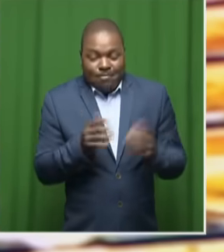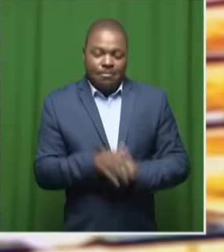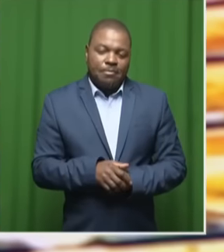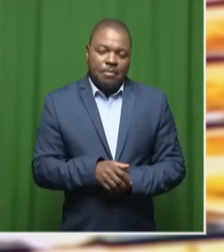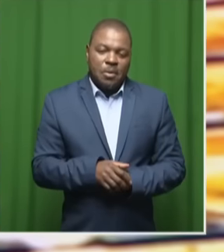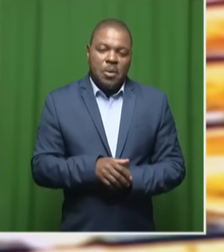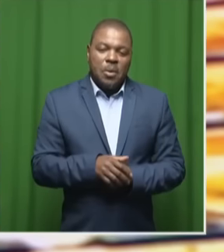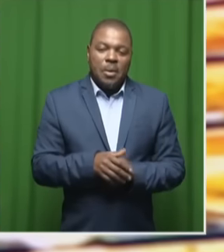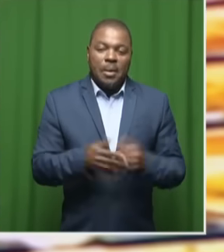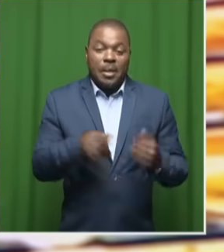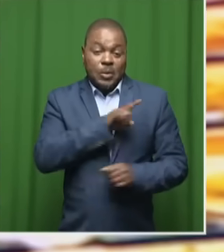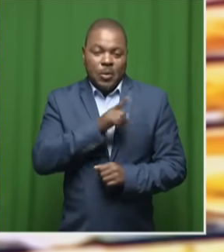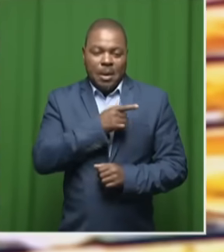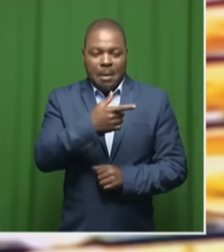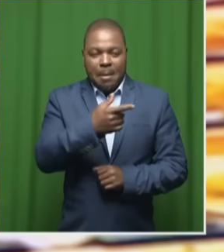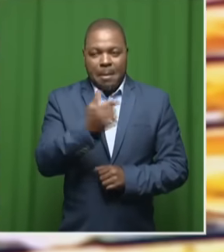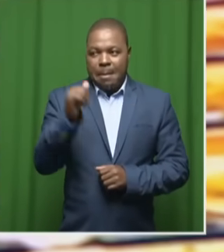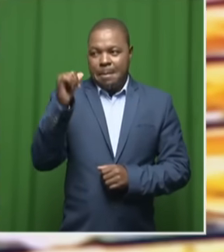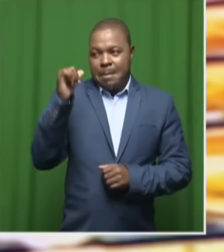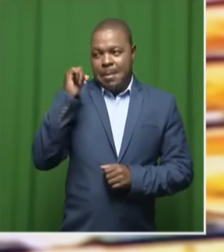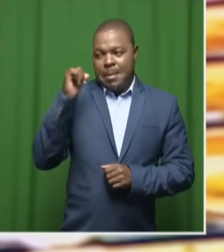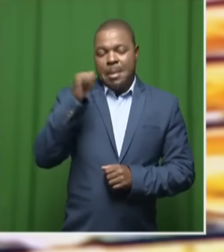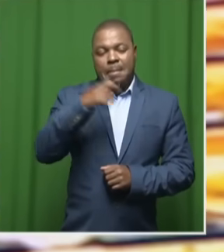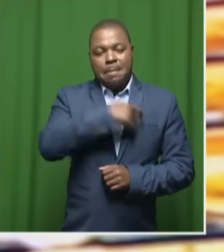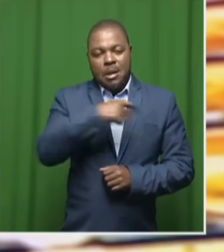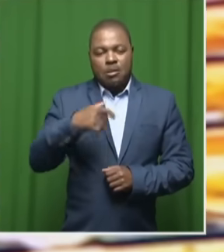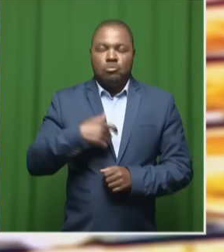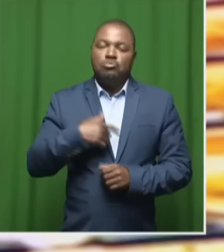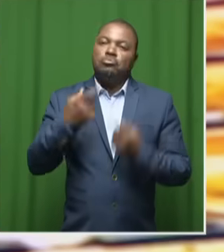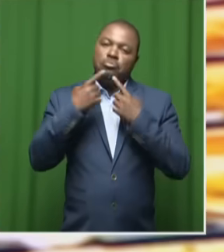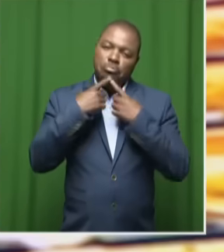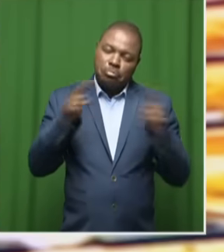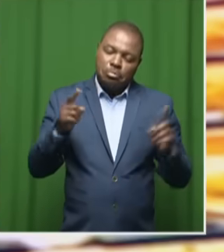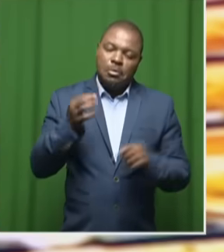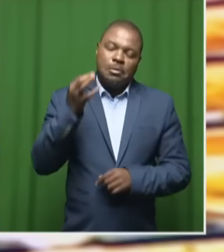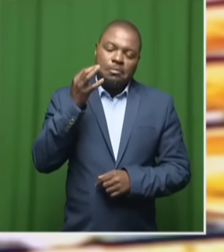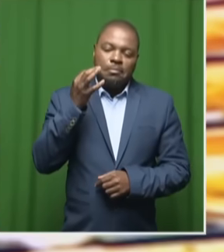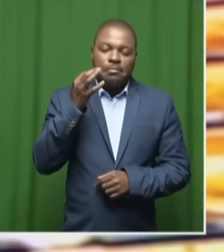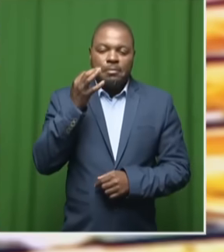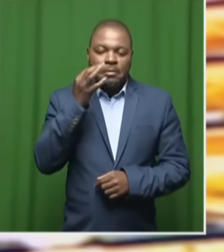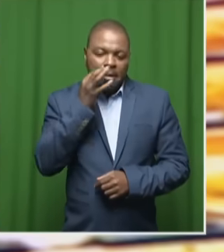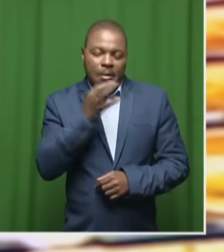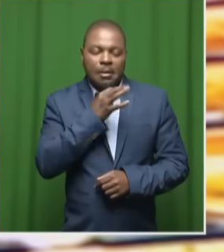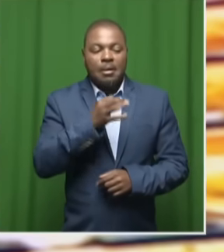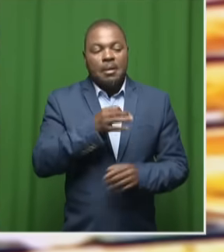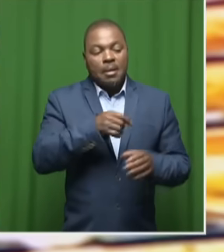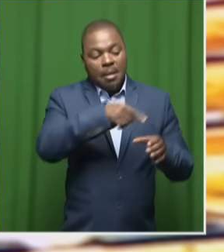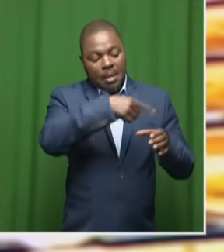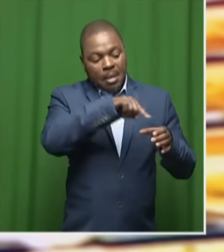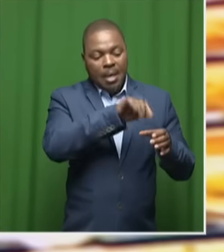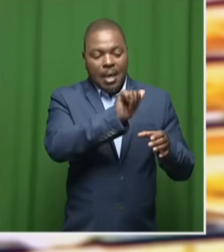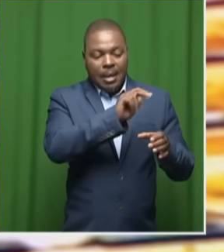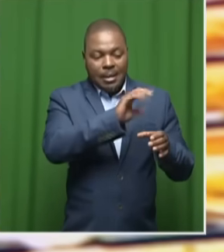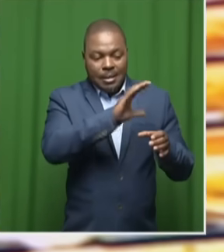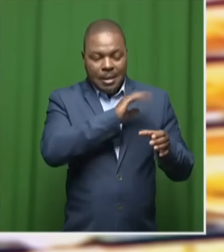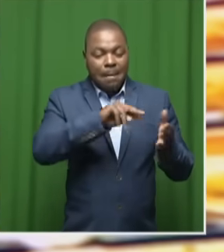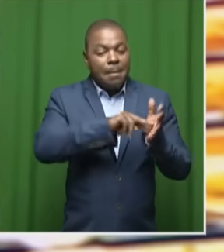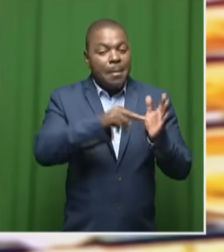about this. That's why you had the president yesterday having to come in and tell us about the ANC